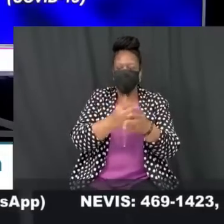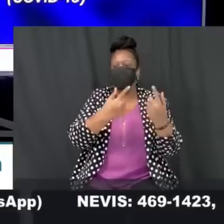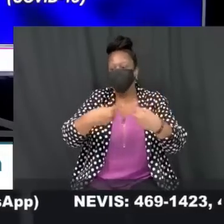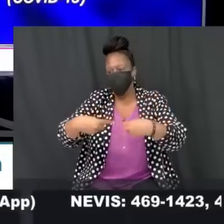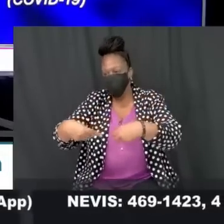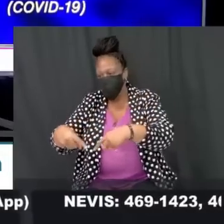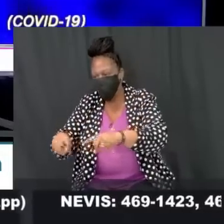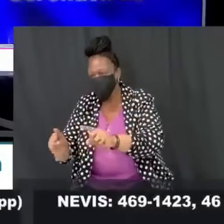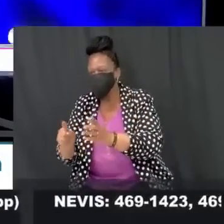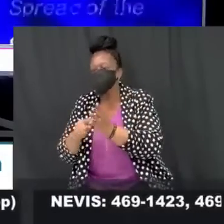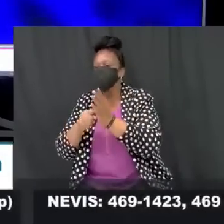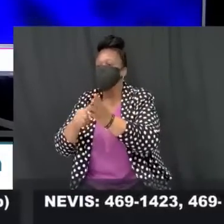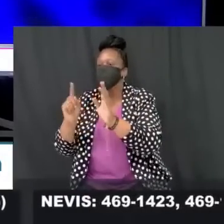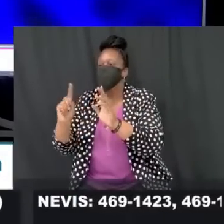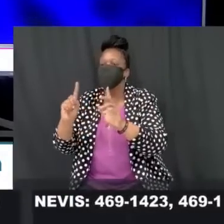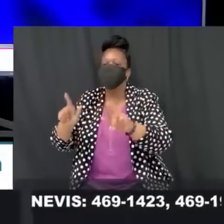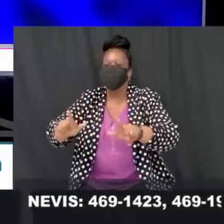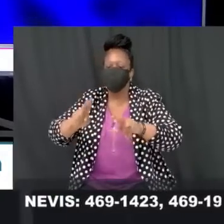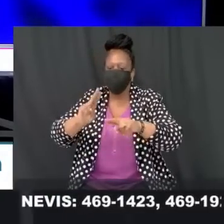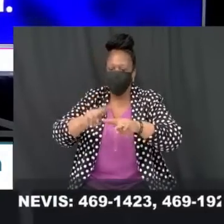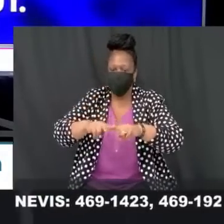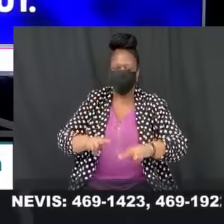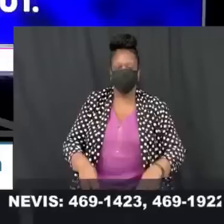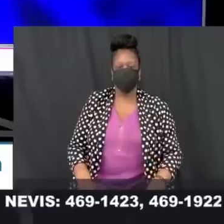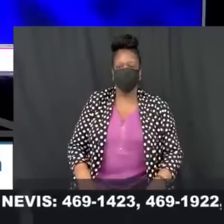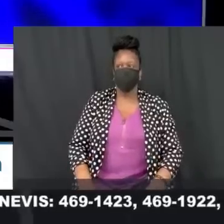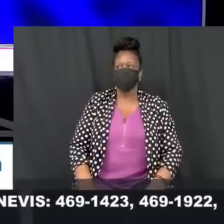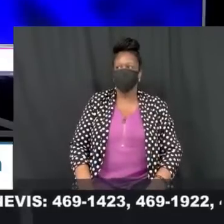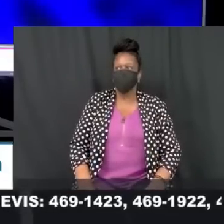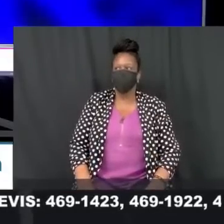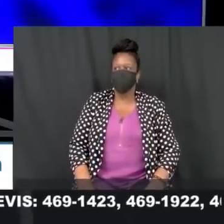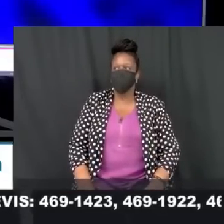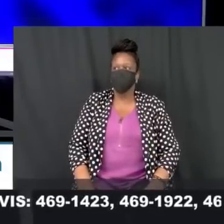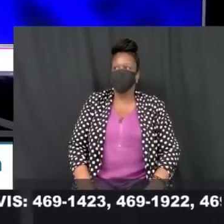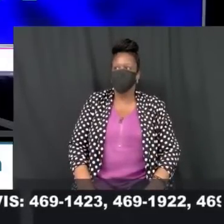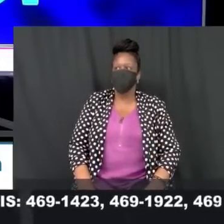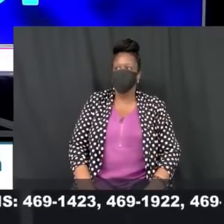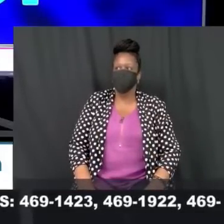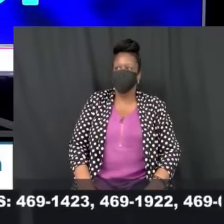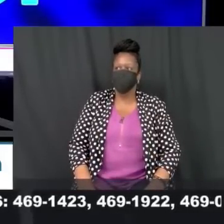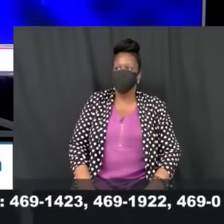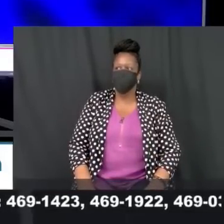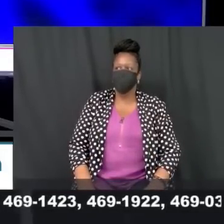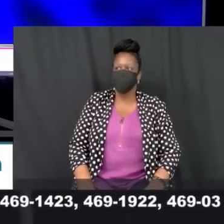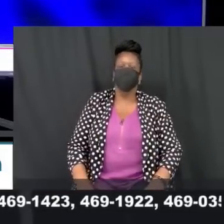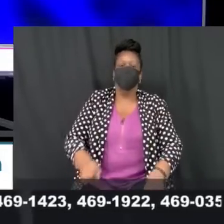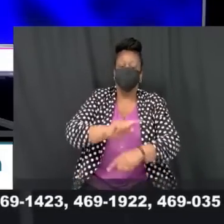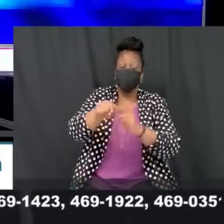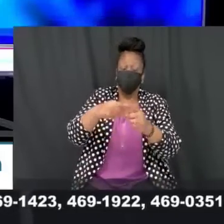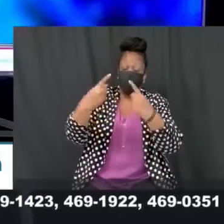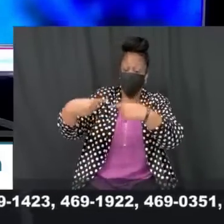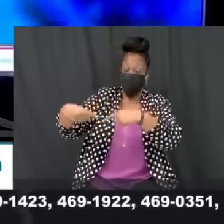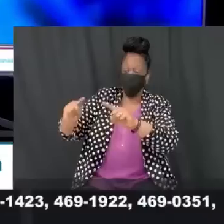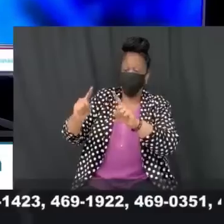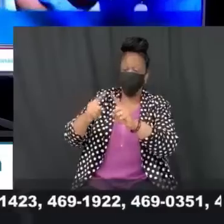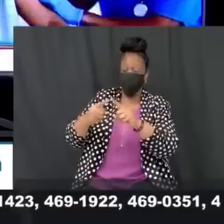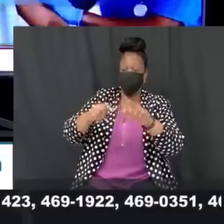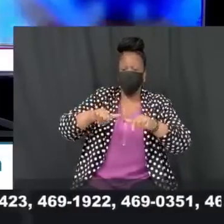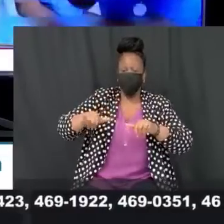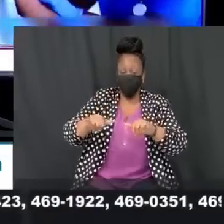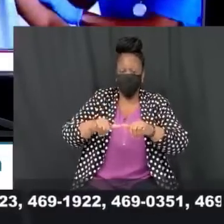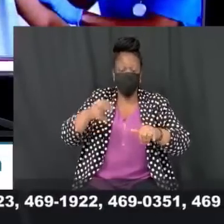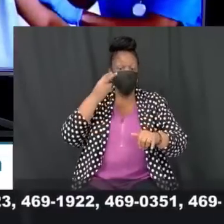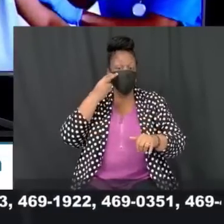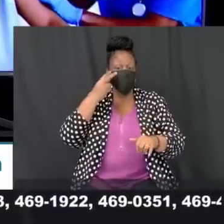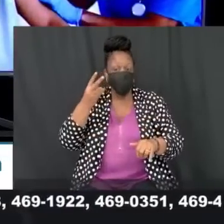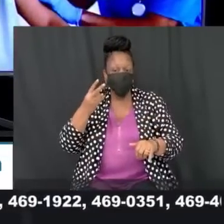the stadium, the regulations require all persons to adhere to social and physical distancing protocols,